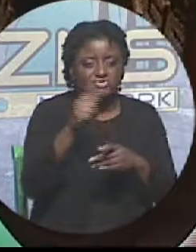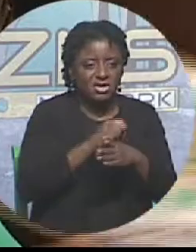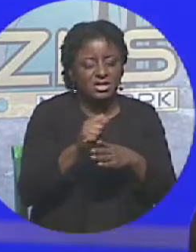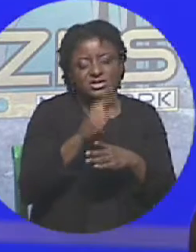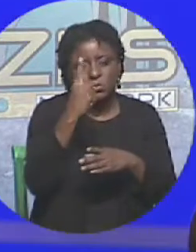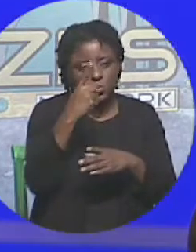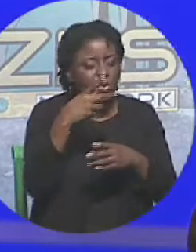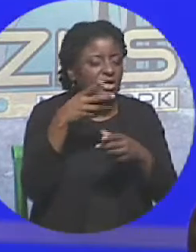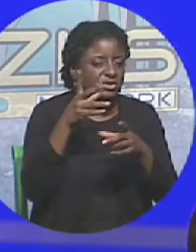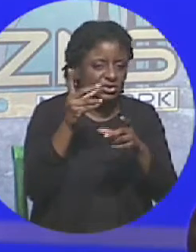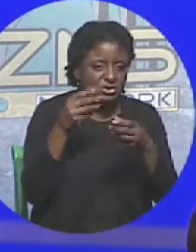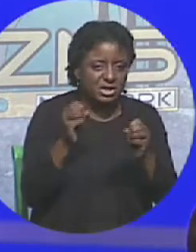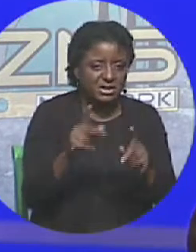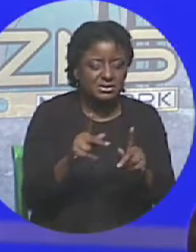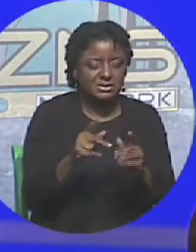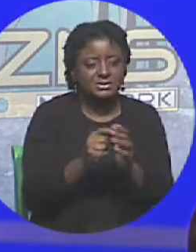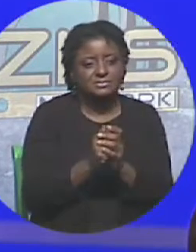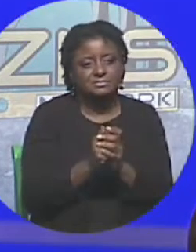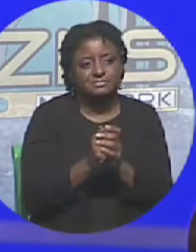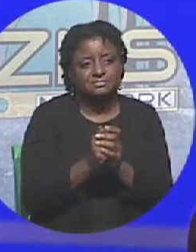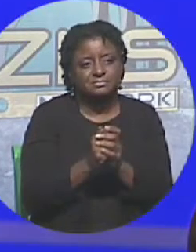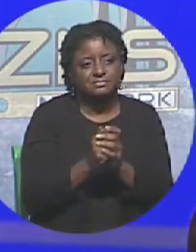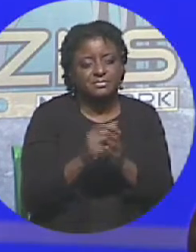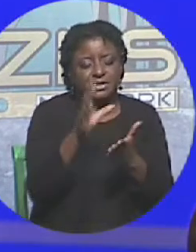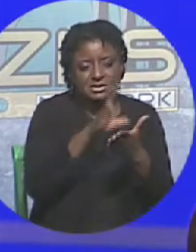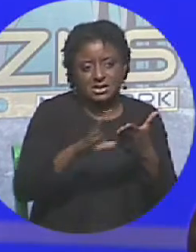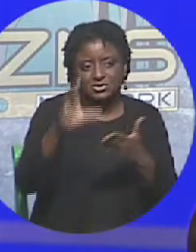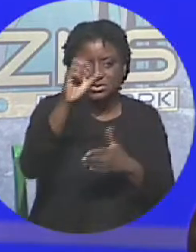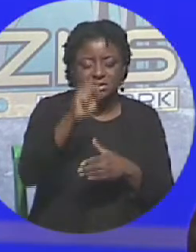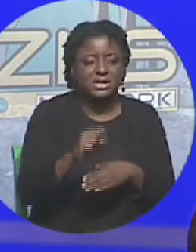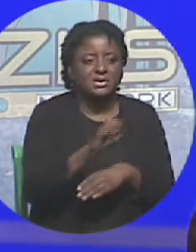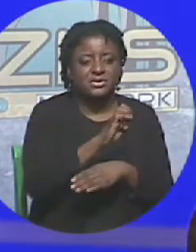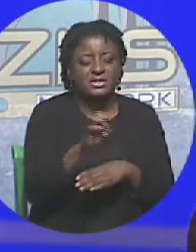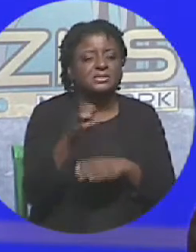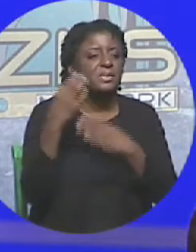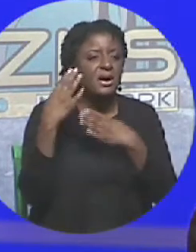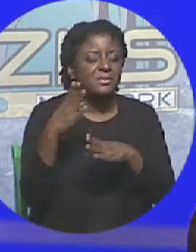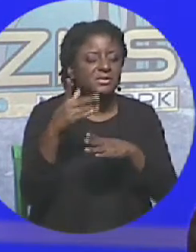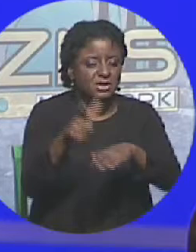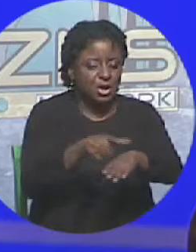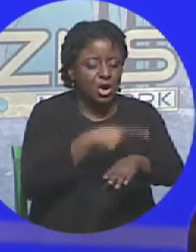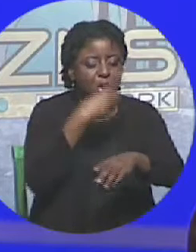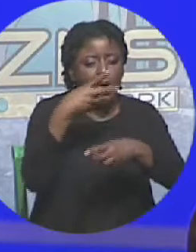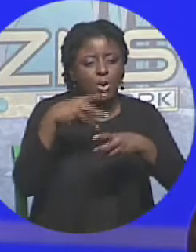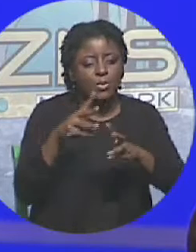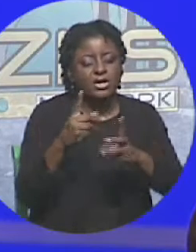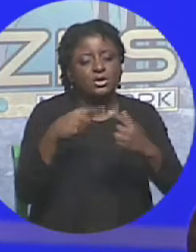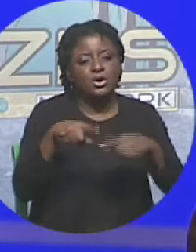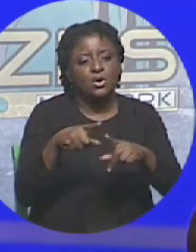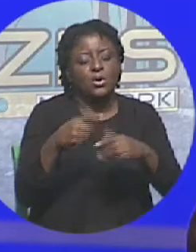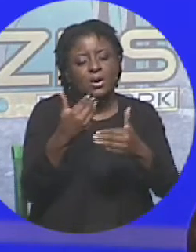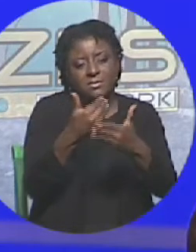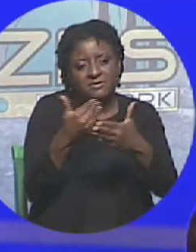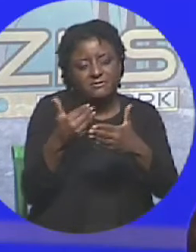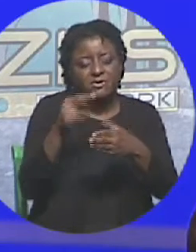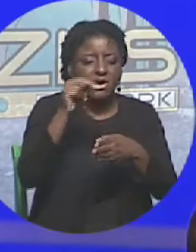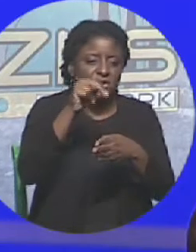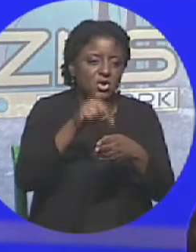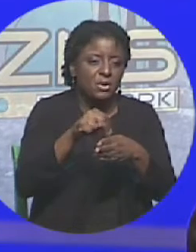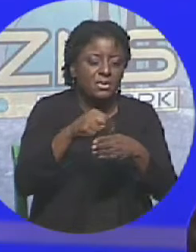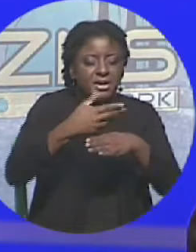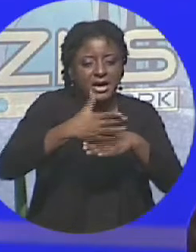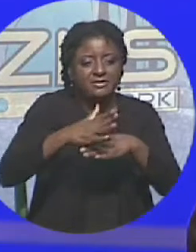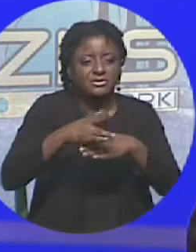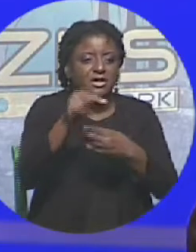competition. The Central and Southeast Bahamas have a long way to go in order to return to a state of normalcy following the passage